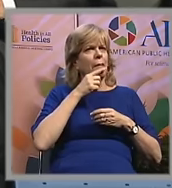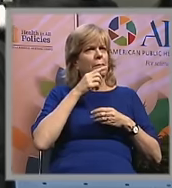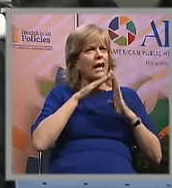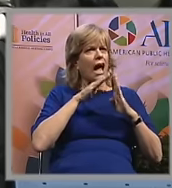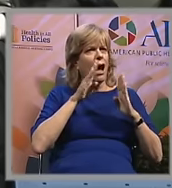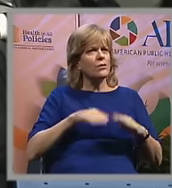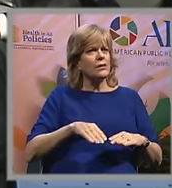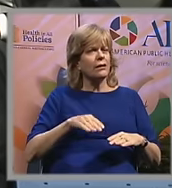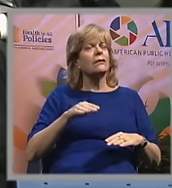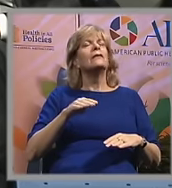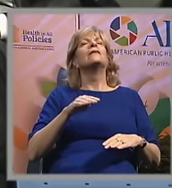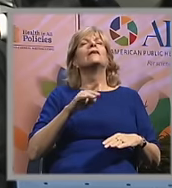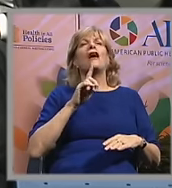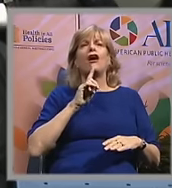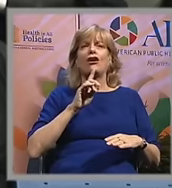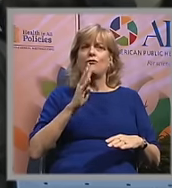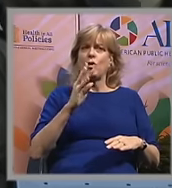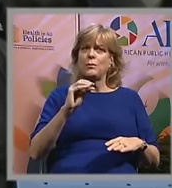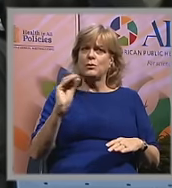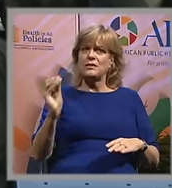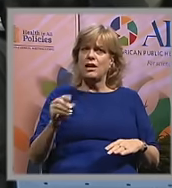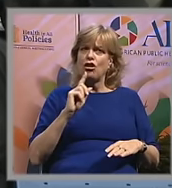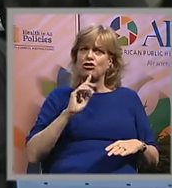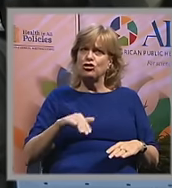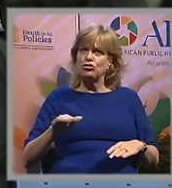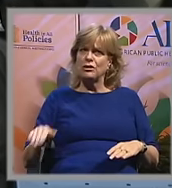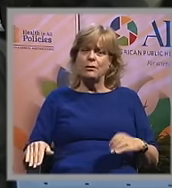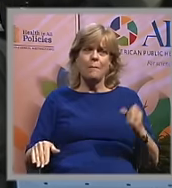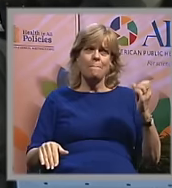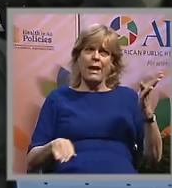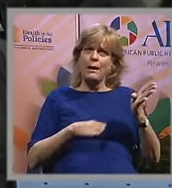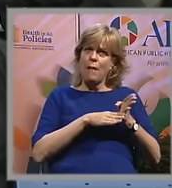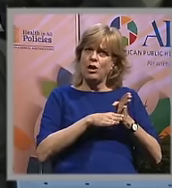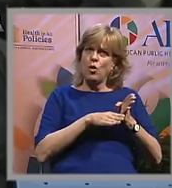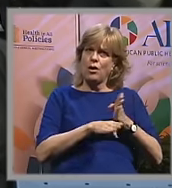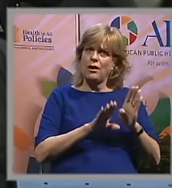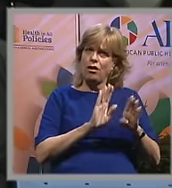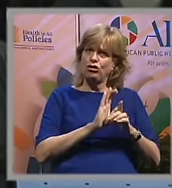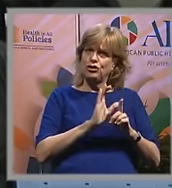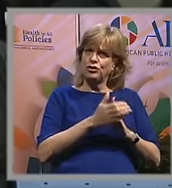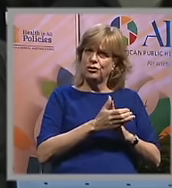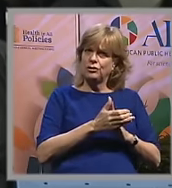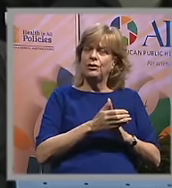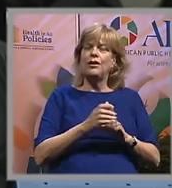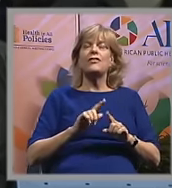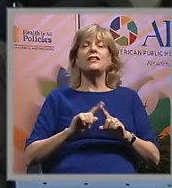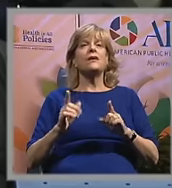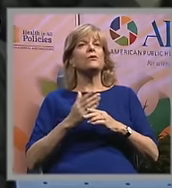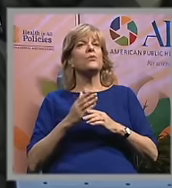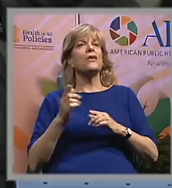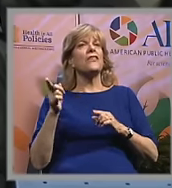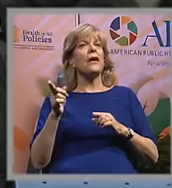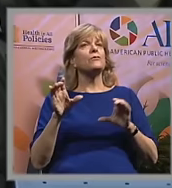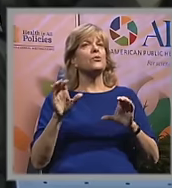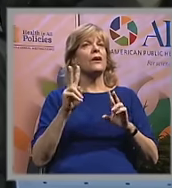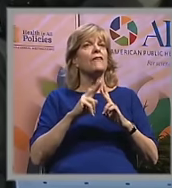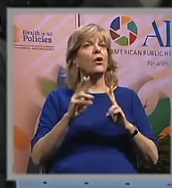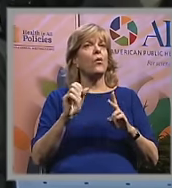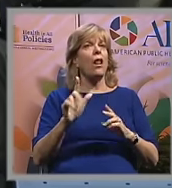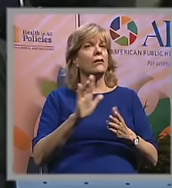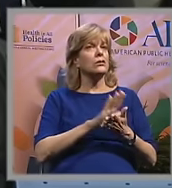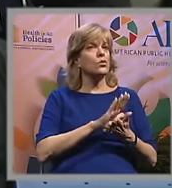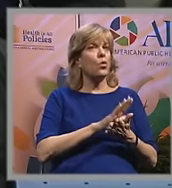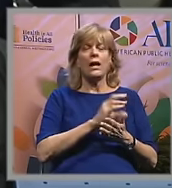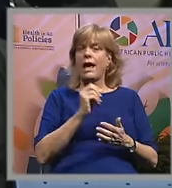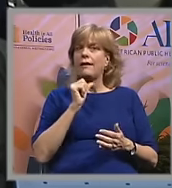of them minority, we know that the difference between them doing well in school and not doing well in school can